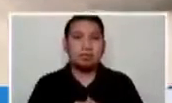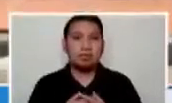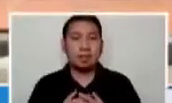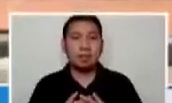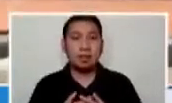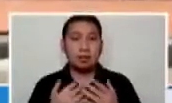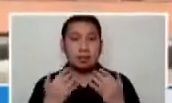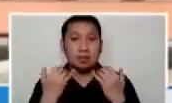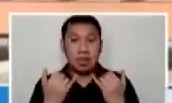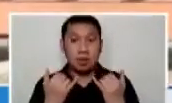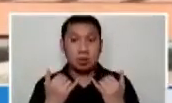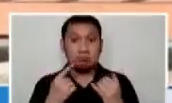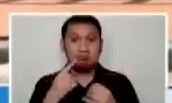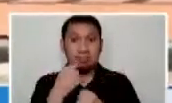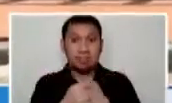Philippines